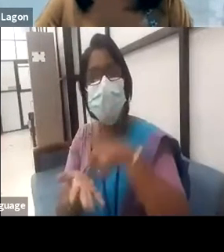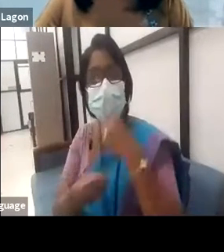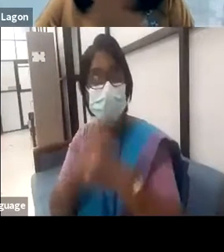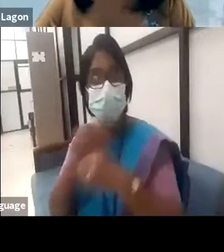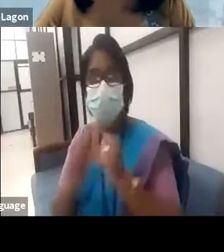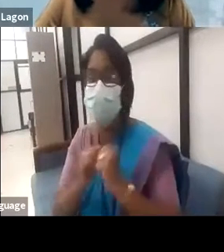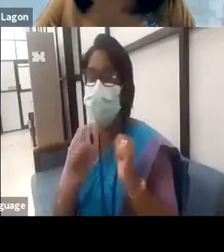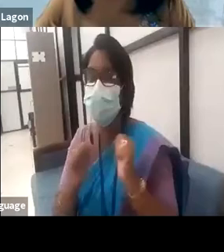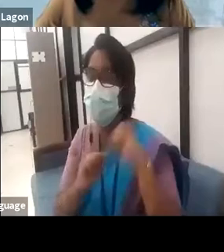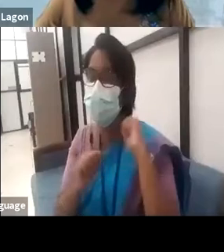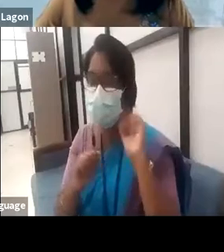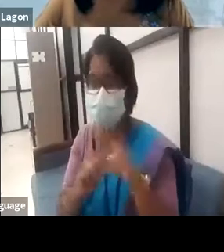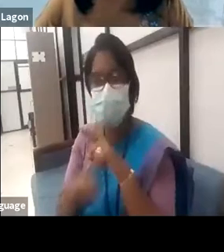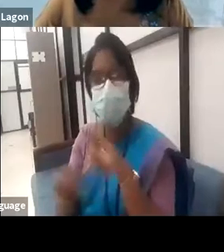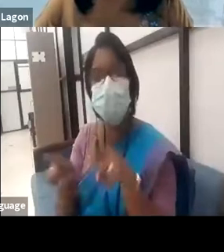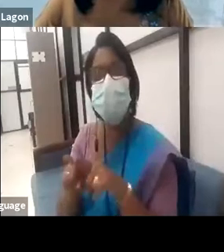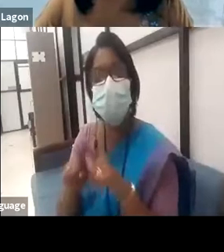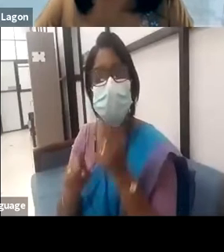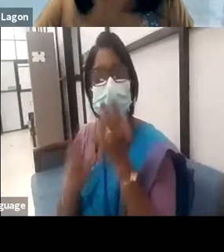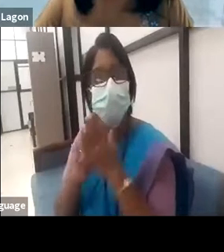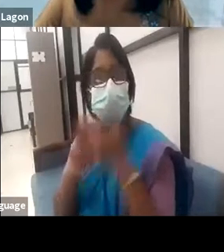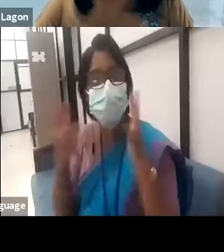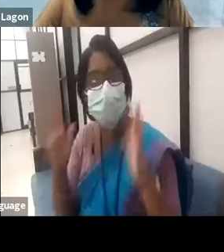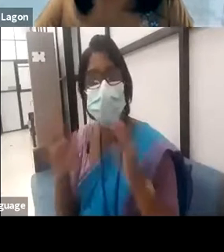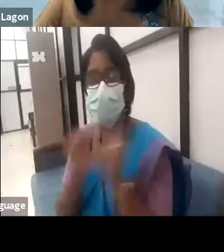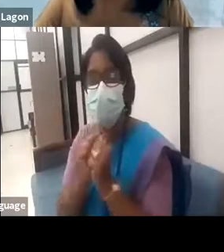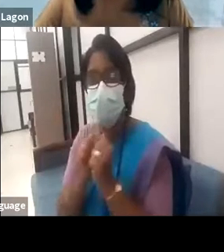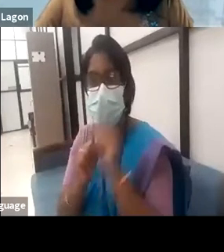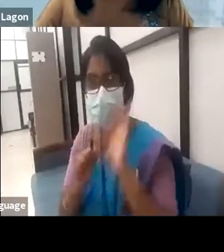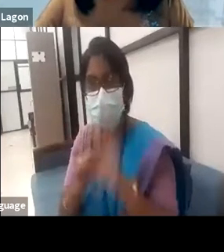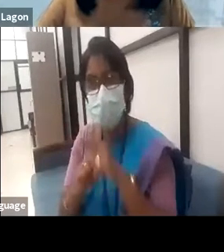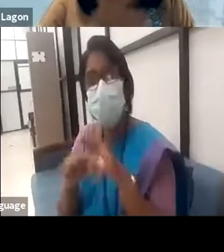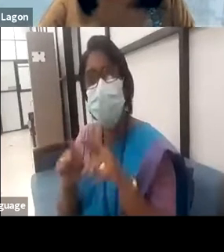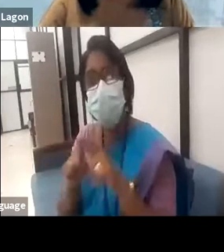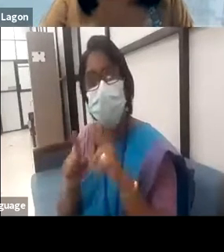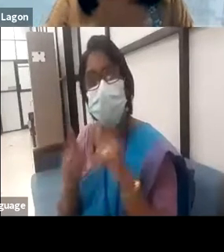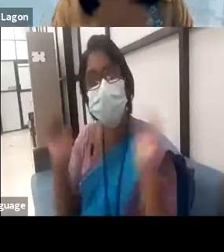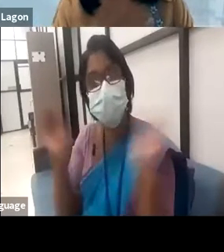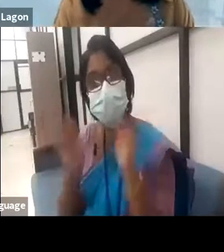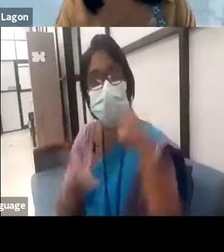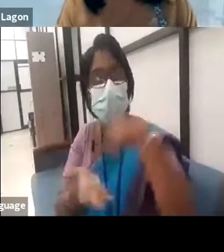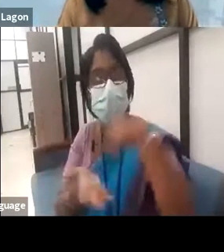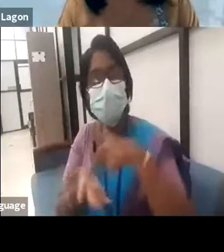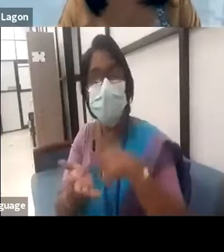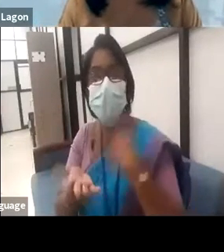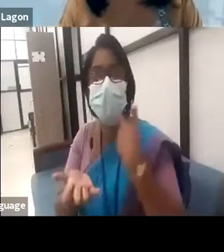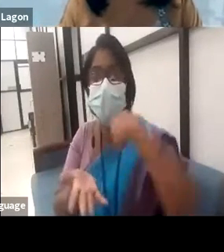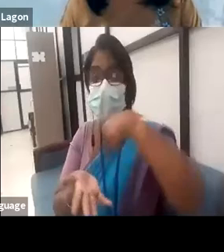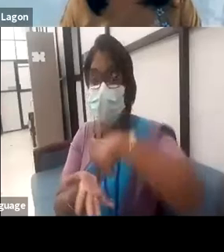cities and are struggling. Now, the